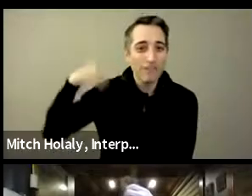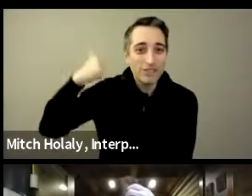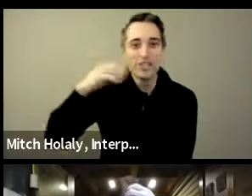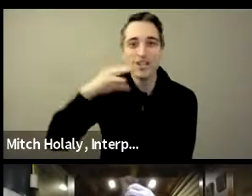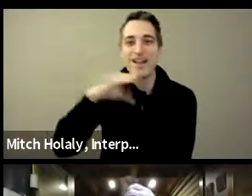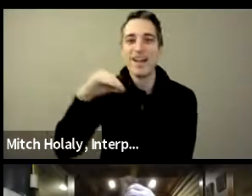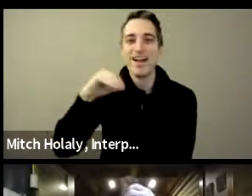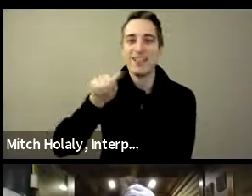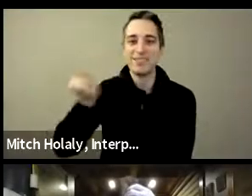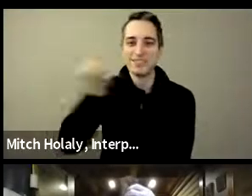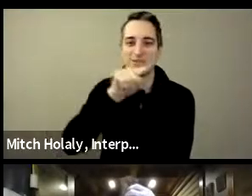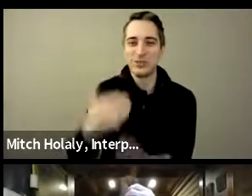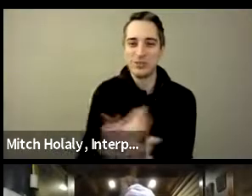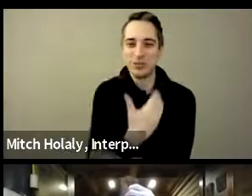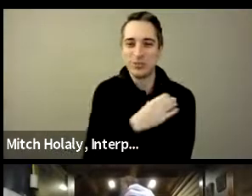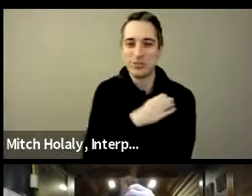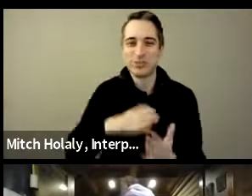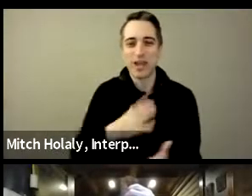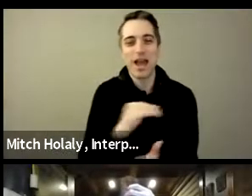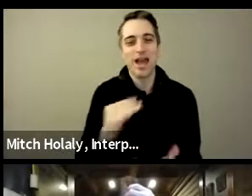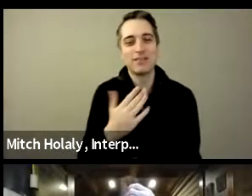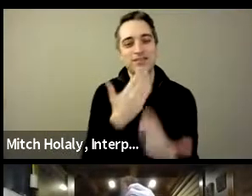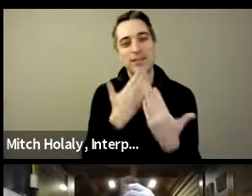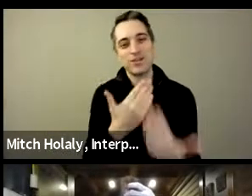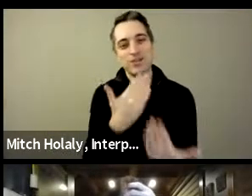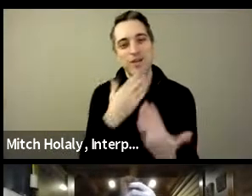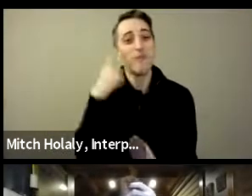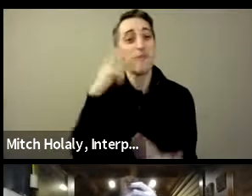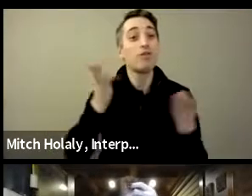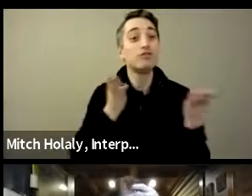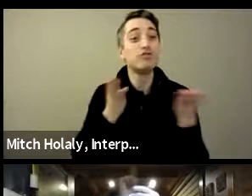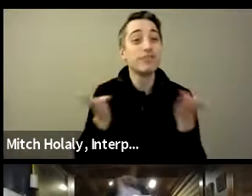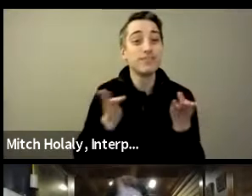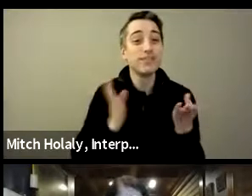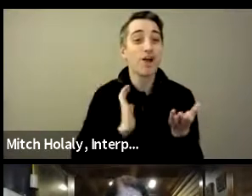commissioners, and express gratitude for the service of our